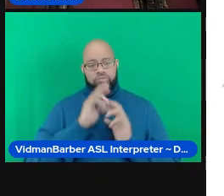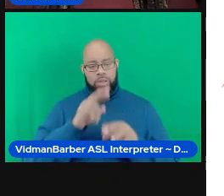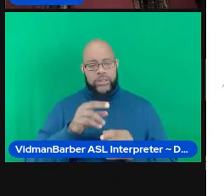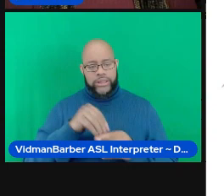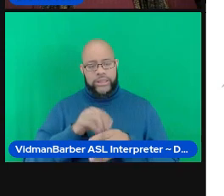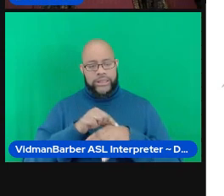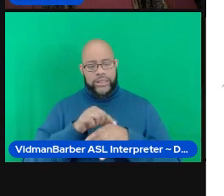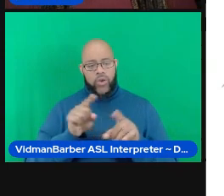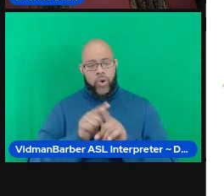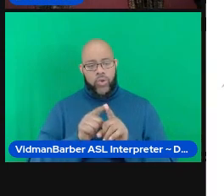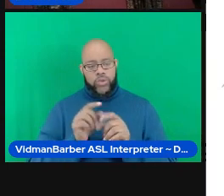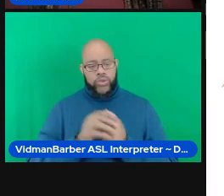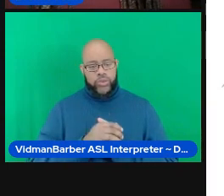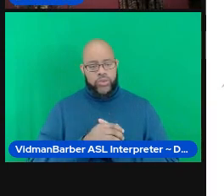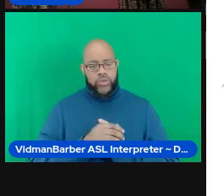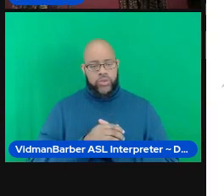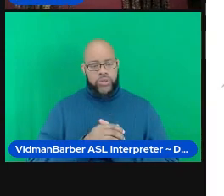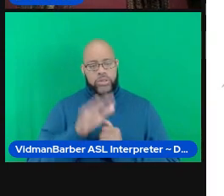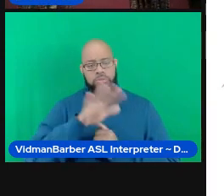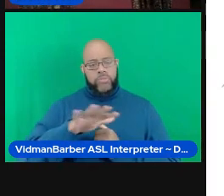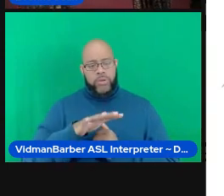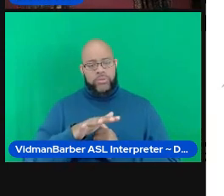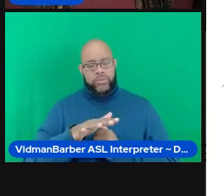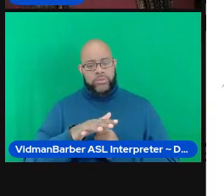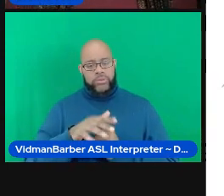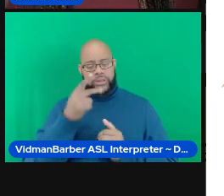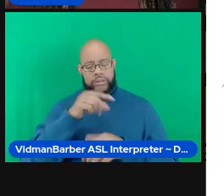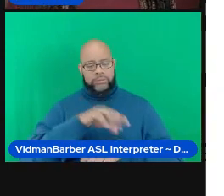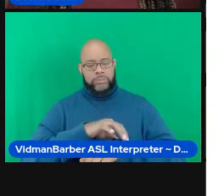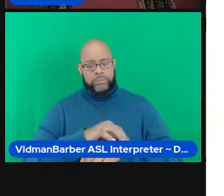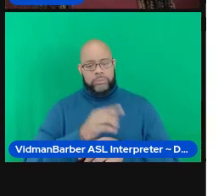well as the proximal palpable lymph node.